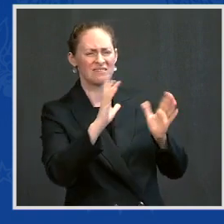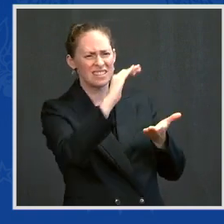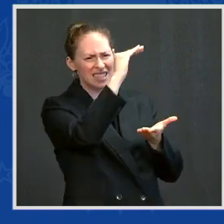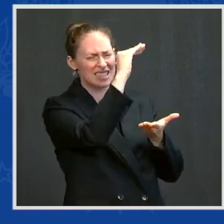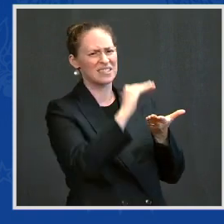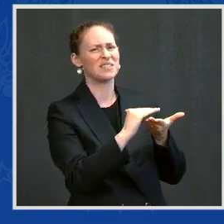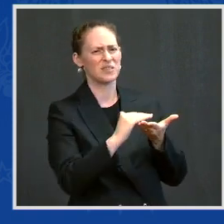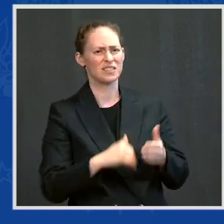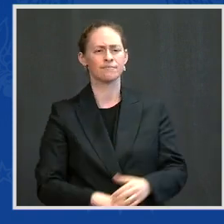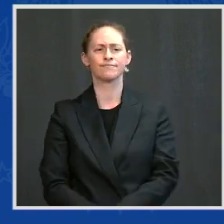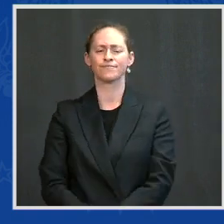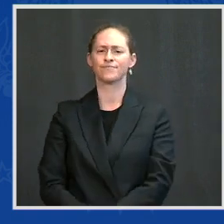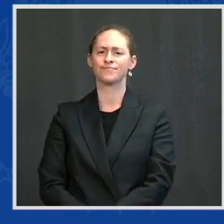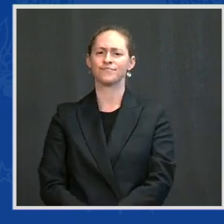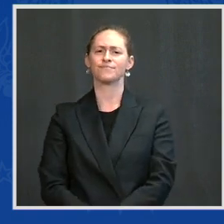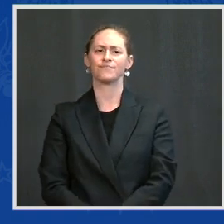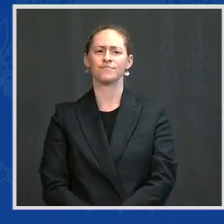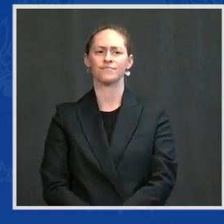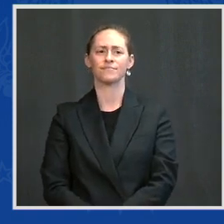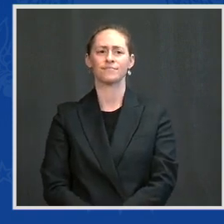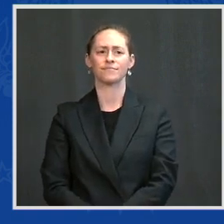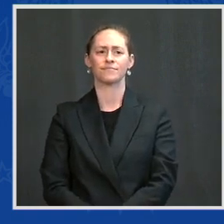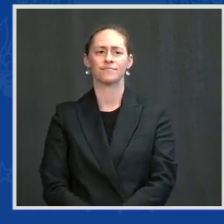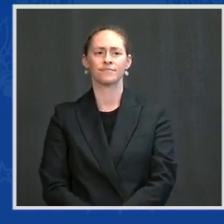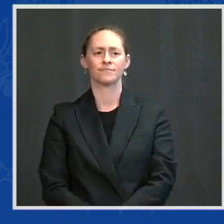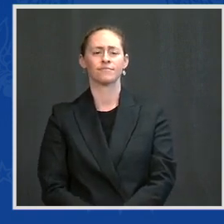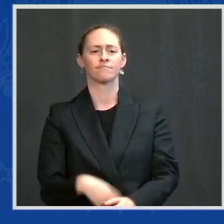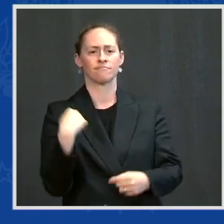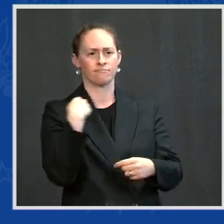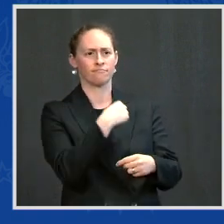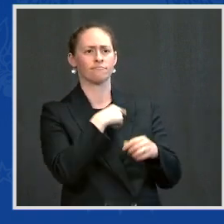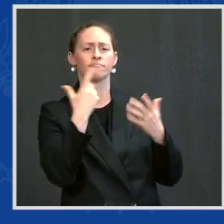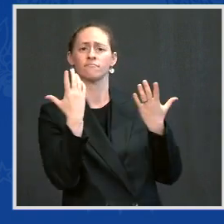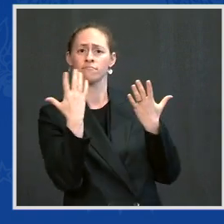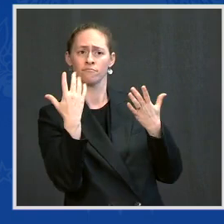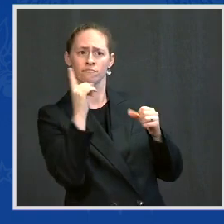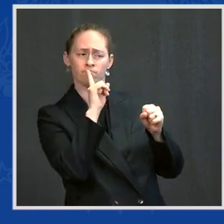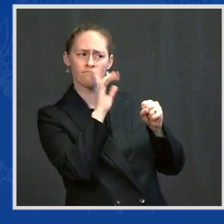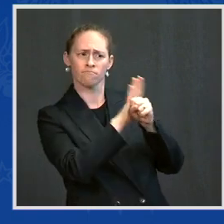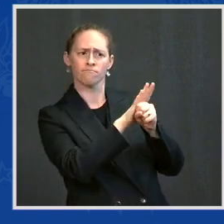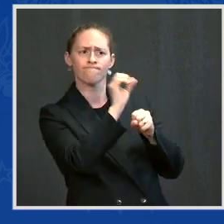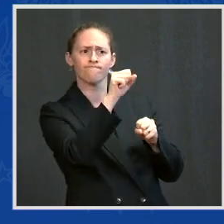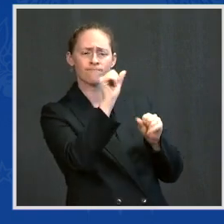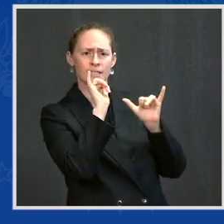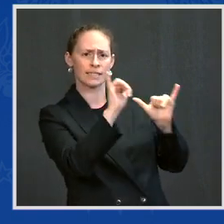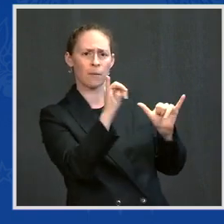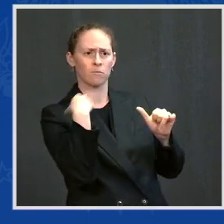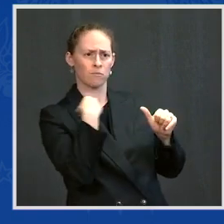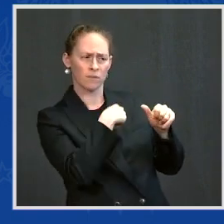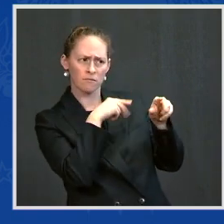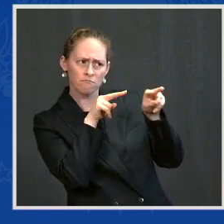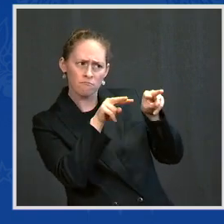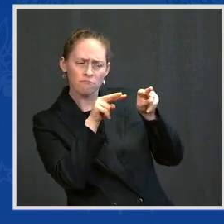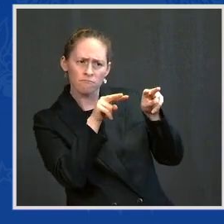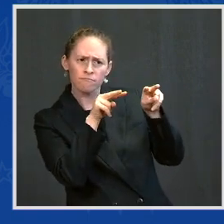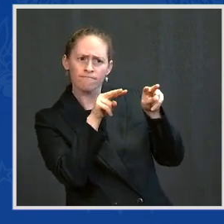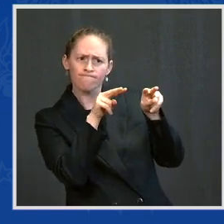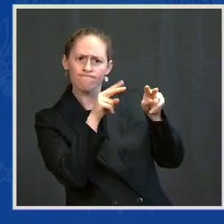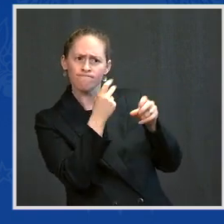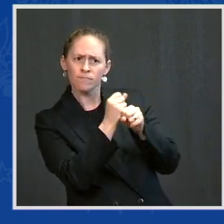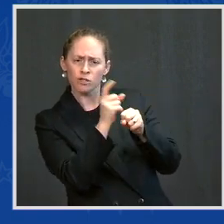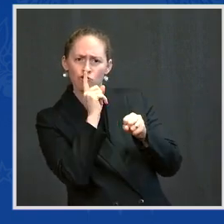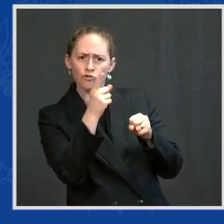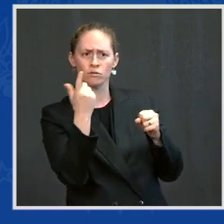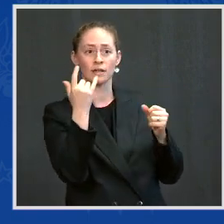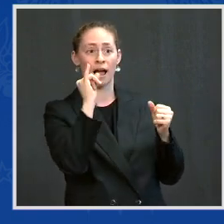will proceed in close consultation with the Republic of Korea in our strategy and our approach. And to help drive all